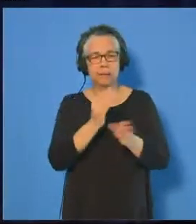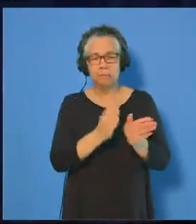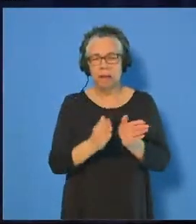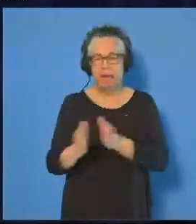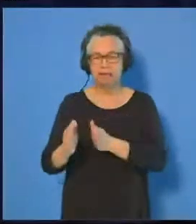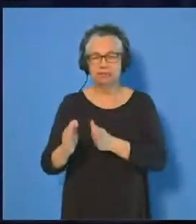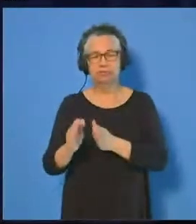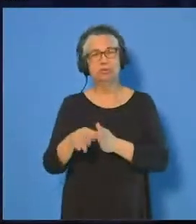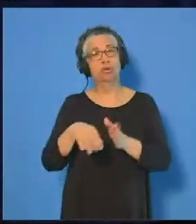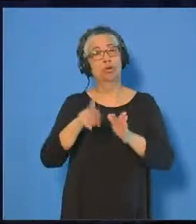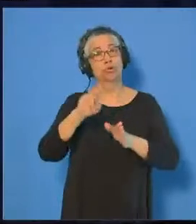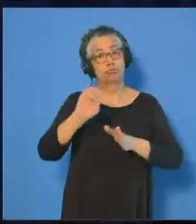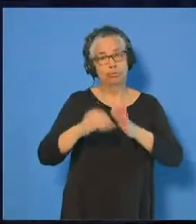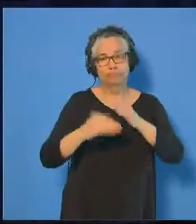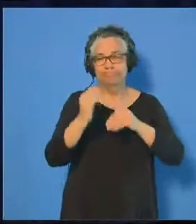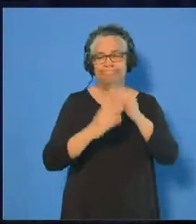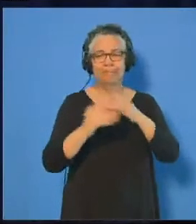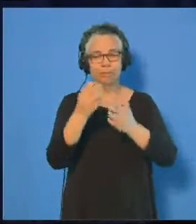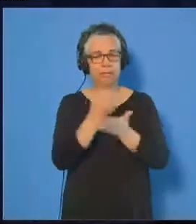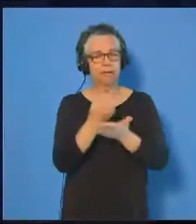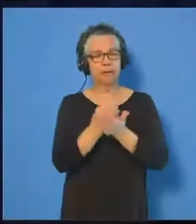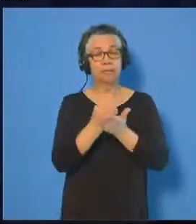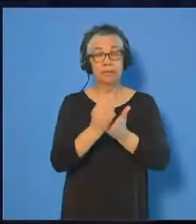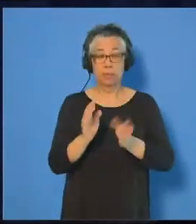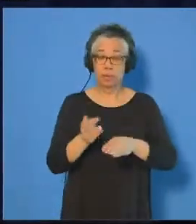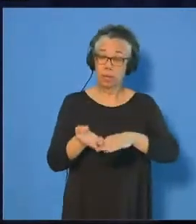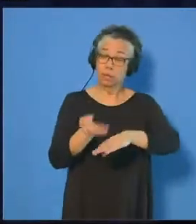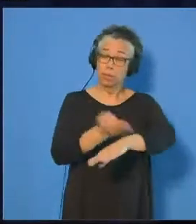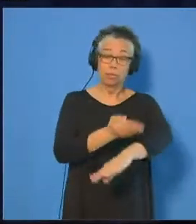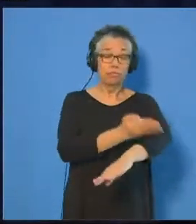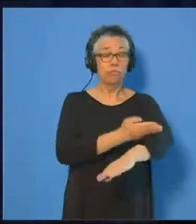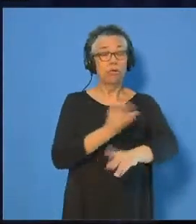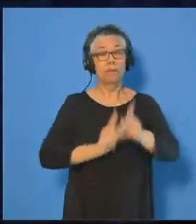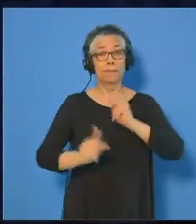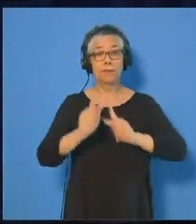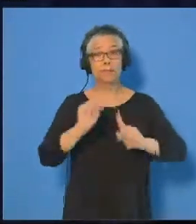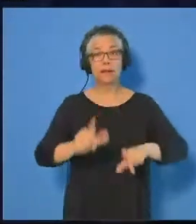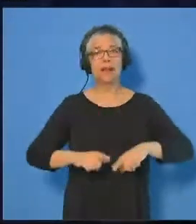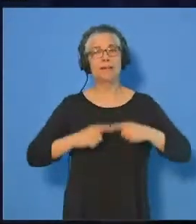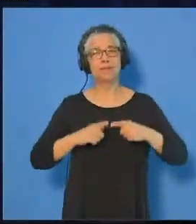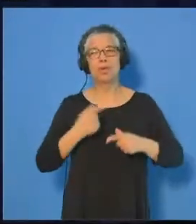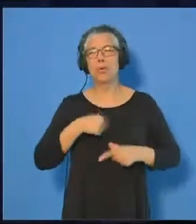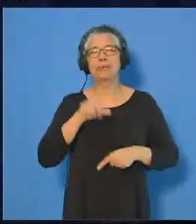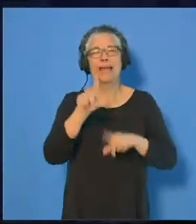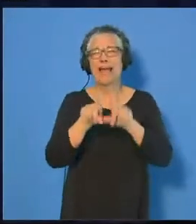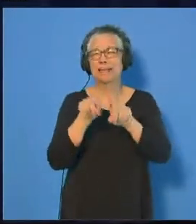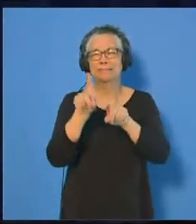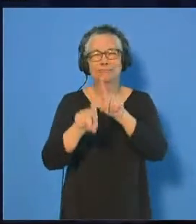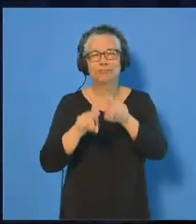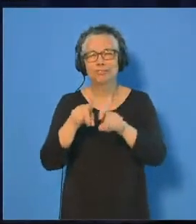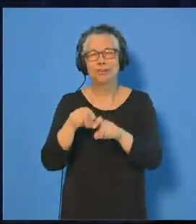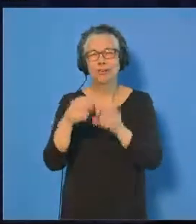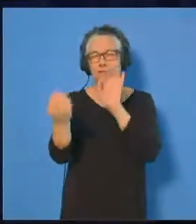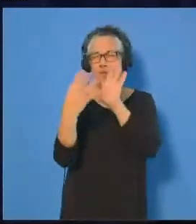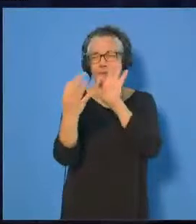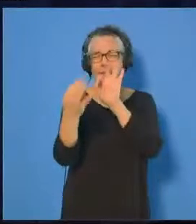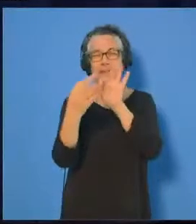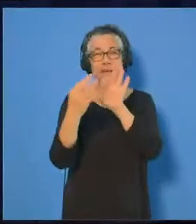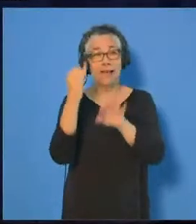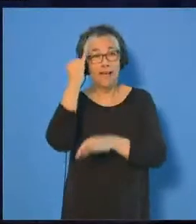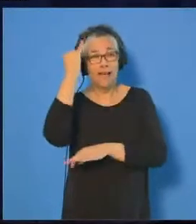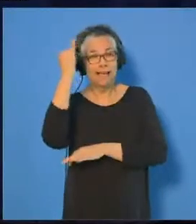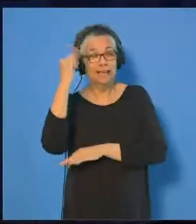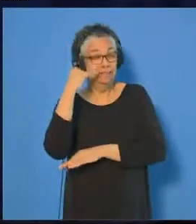economy and to improve people's lives. We have reached out to the public seeking their feedback and ideas. And if you